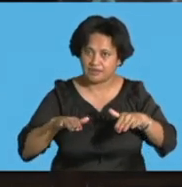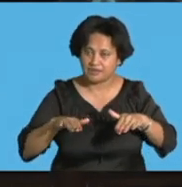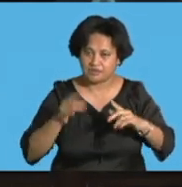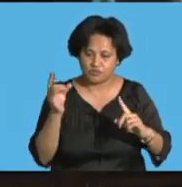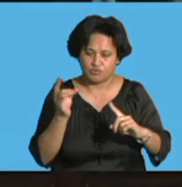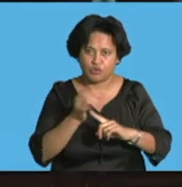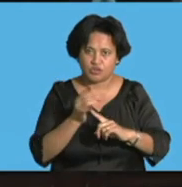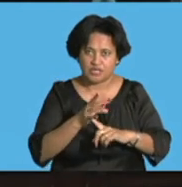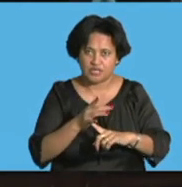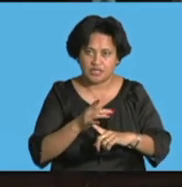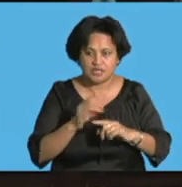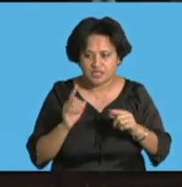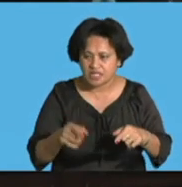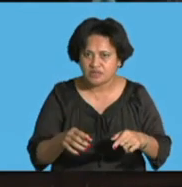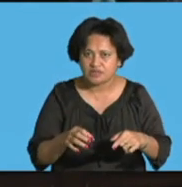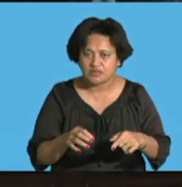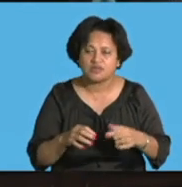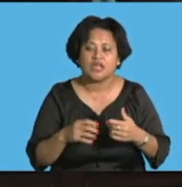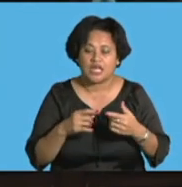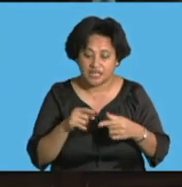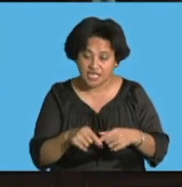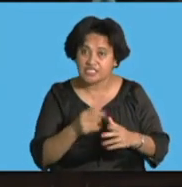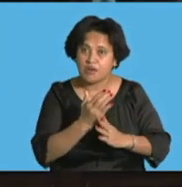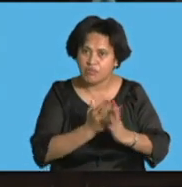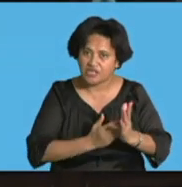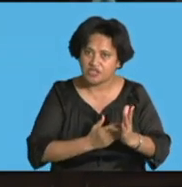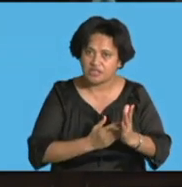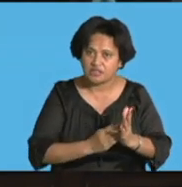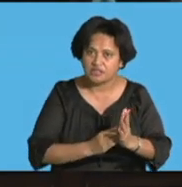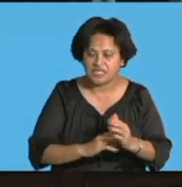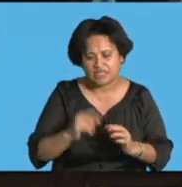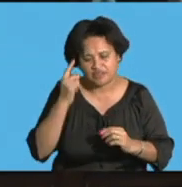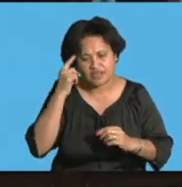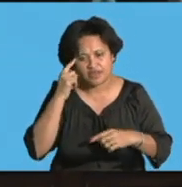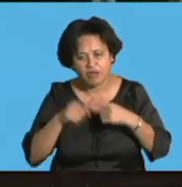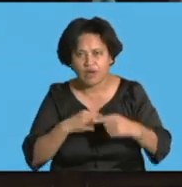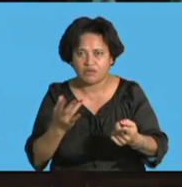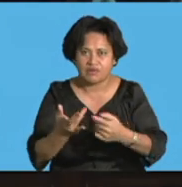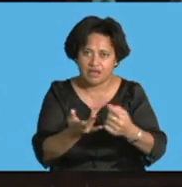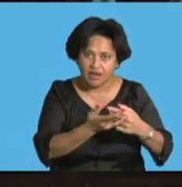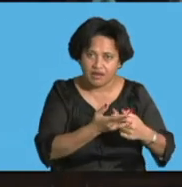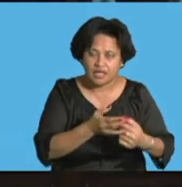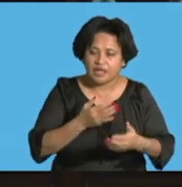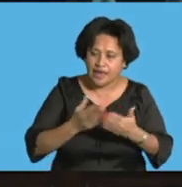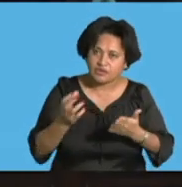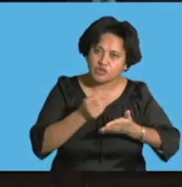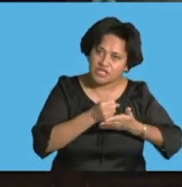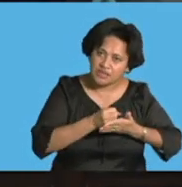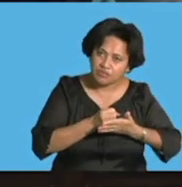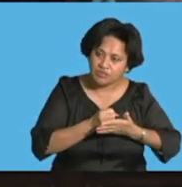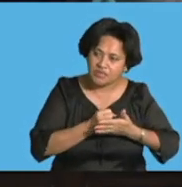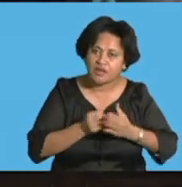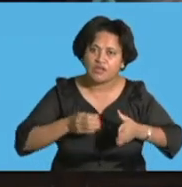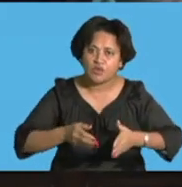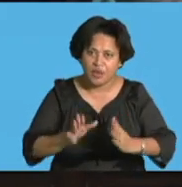despite consolidating still has something for everyone, preserving our citizens' way of life and ensuring